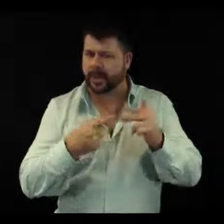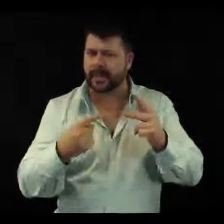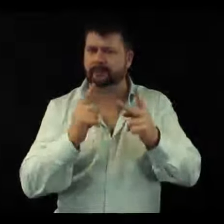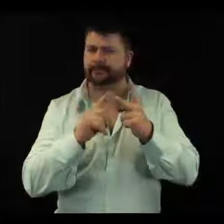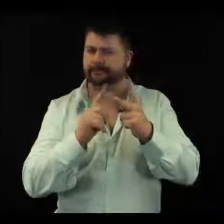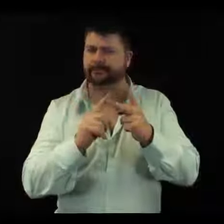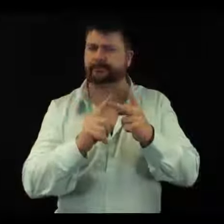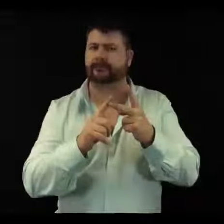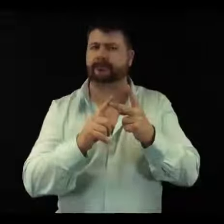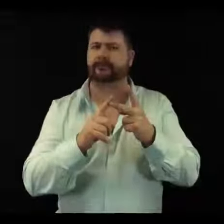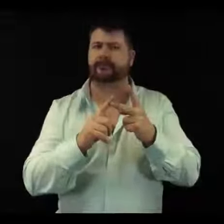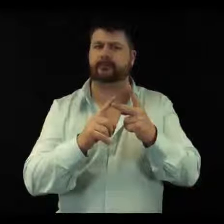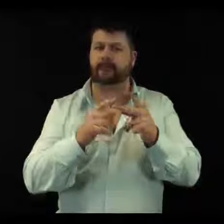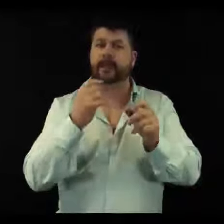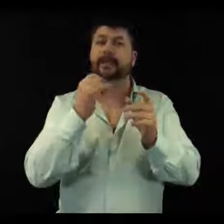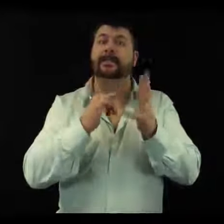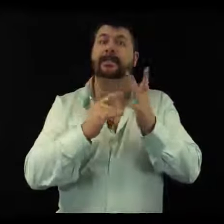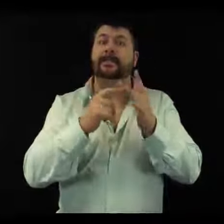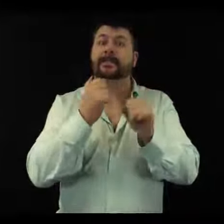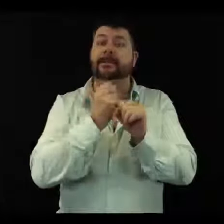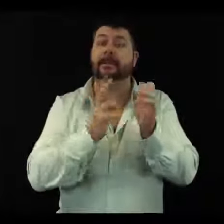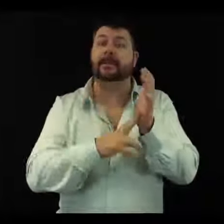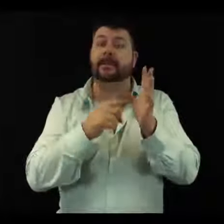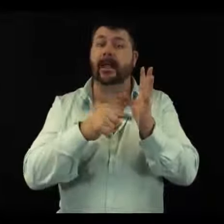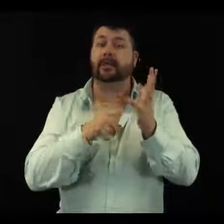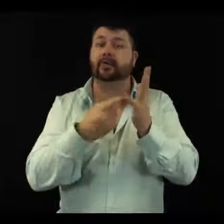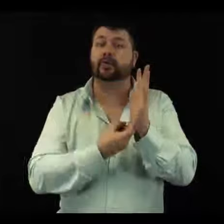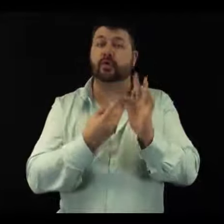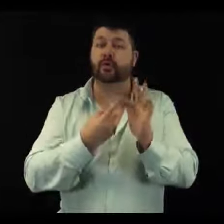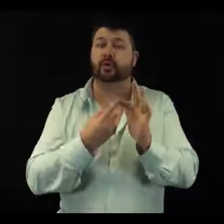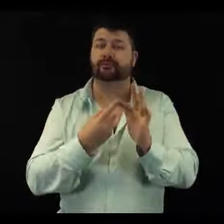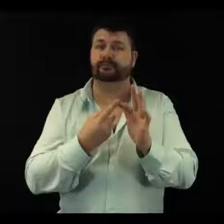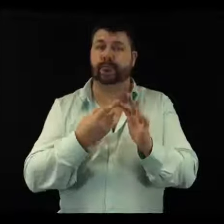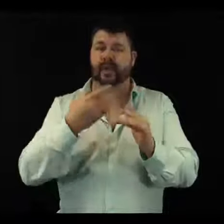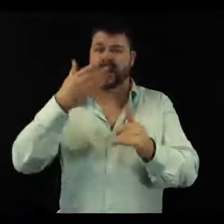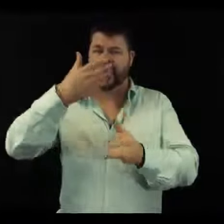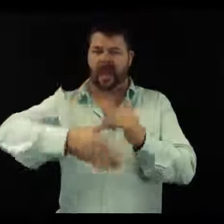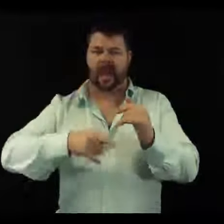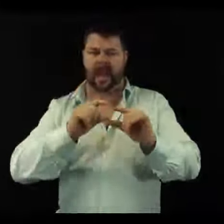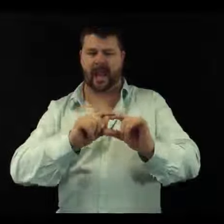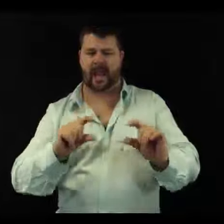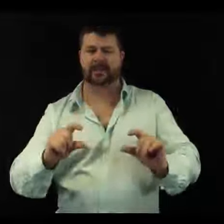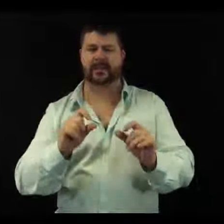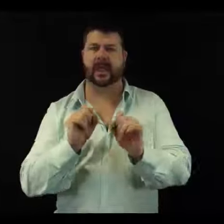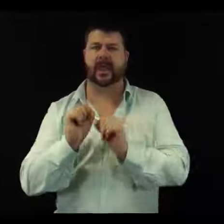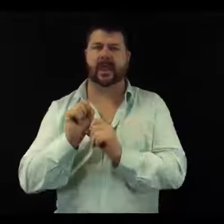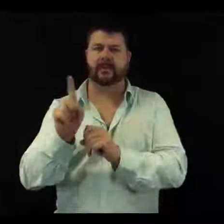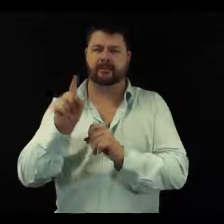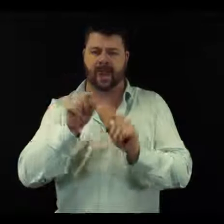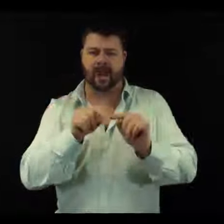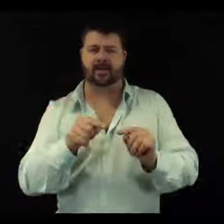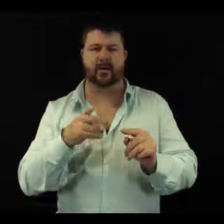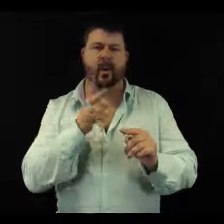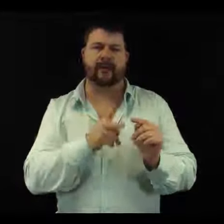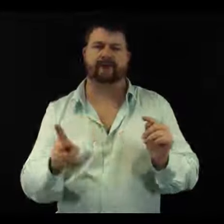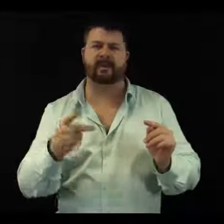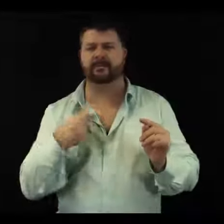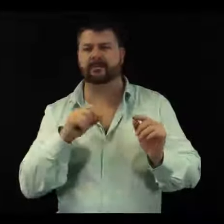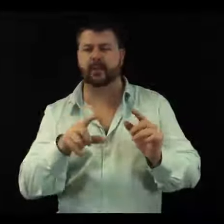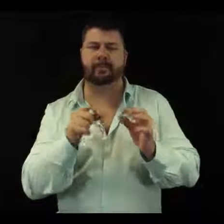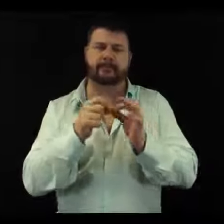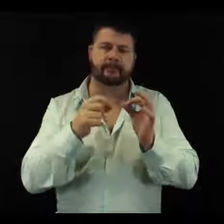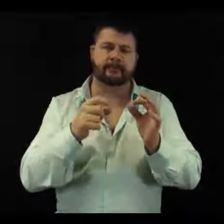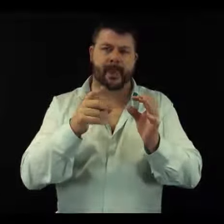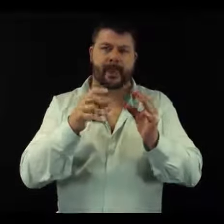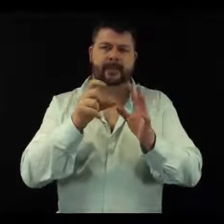it sounds, the iPad will then check for new email every 15 minutes. Tapping on the Signature button will allow you to customize your